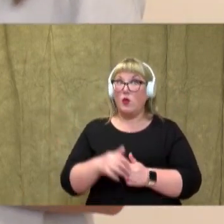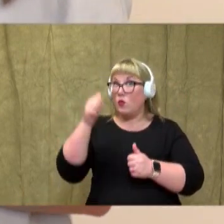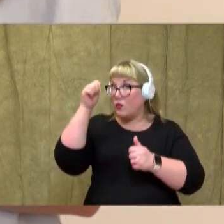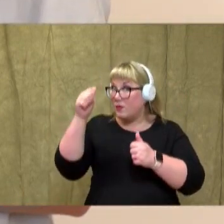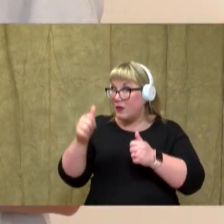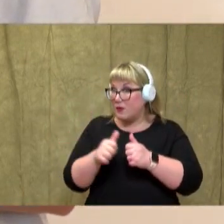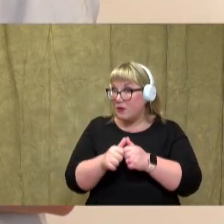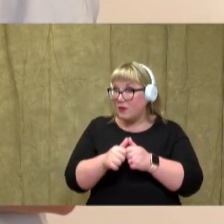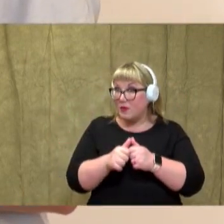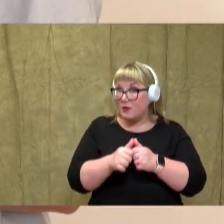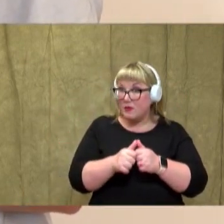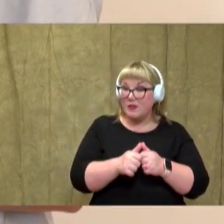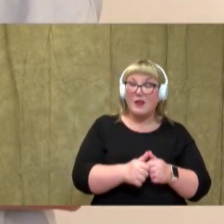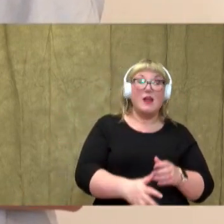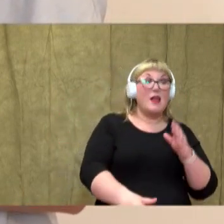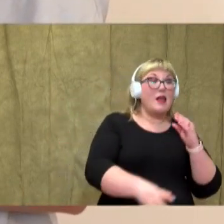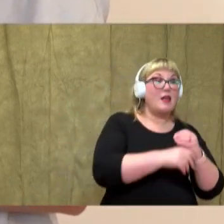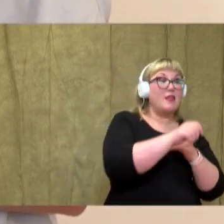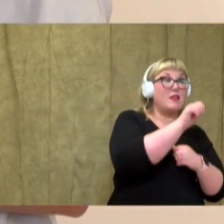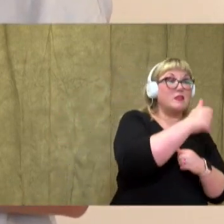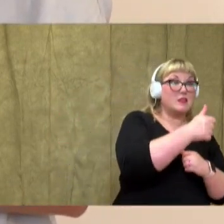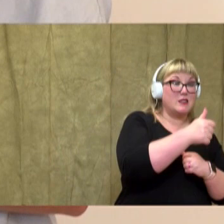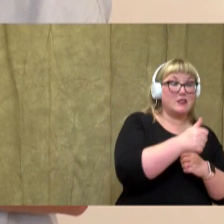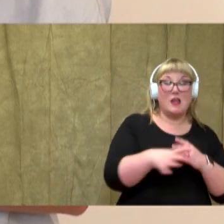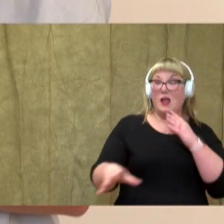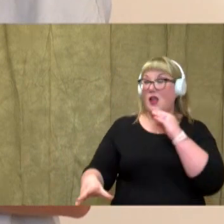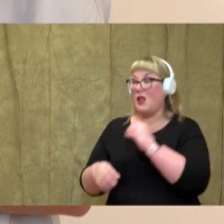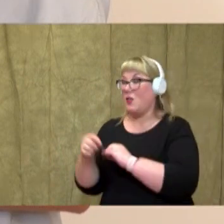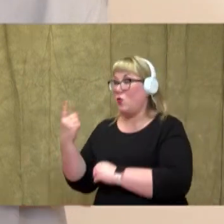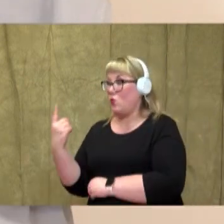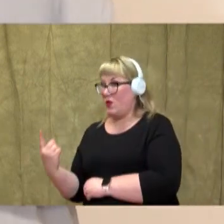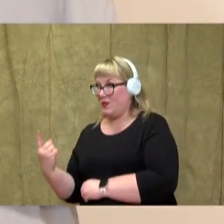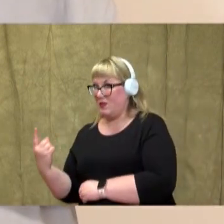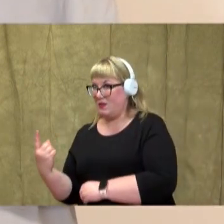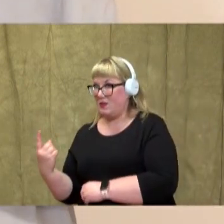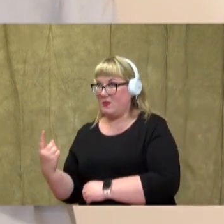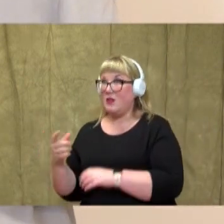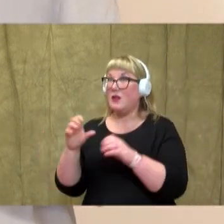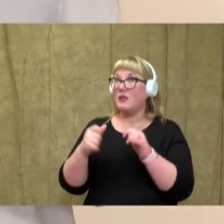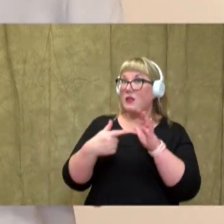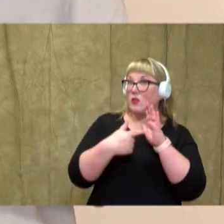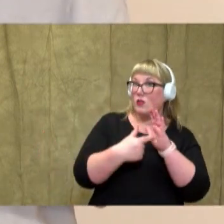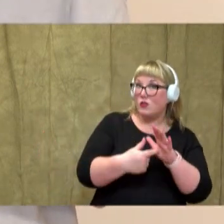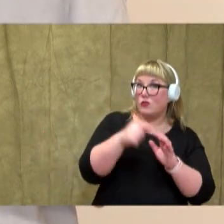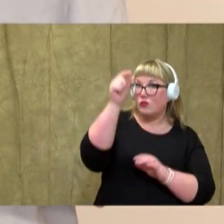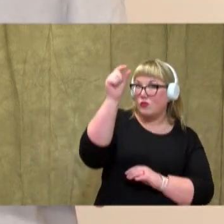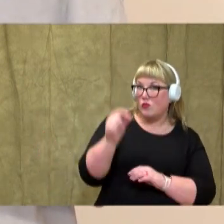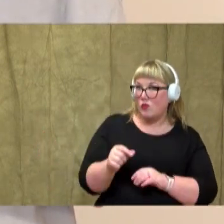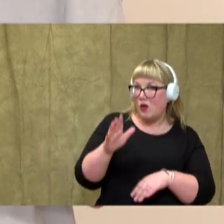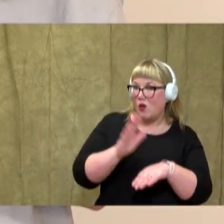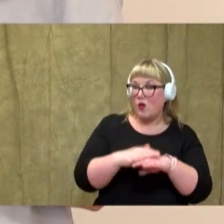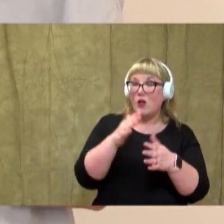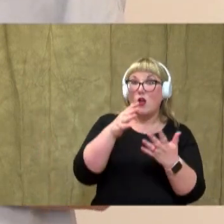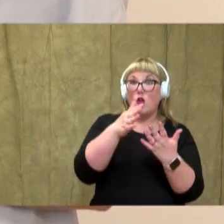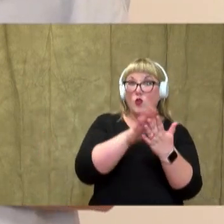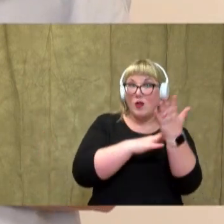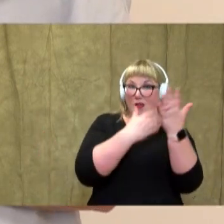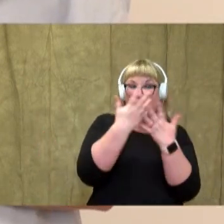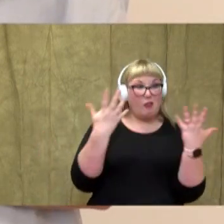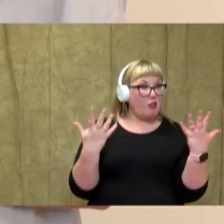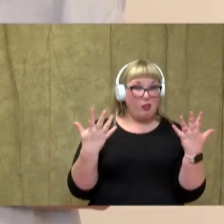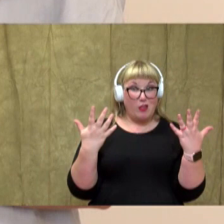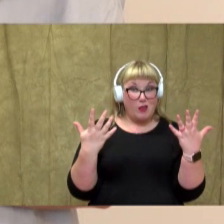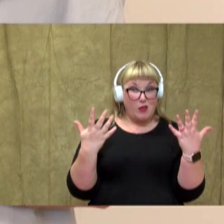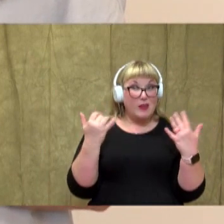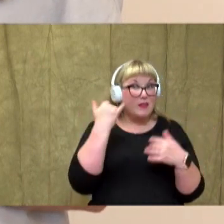Remember, add the tens, then add the ones. You can show your rods on your hands if you don't have any